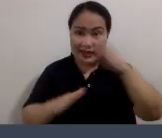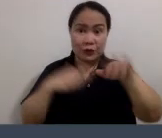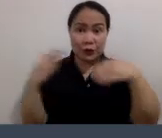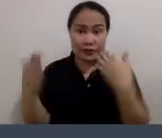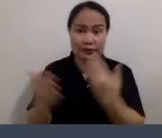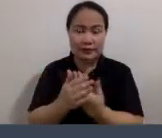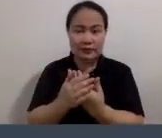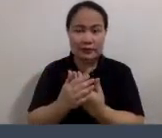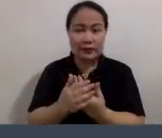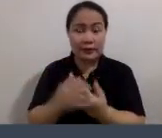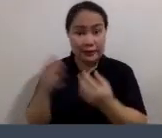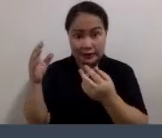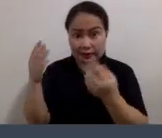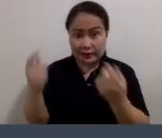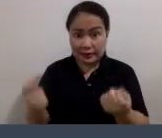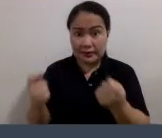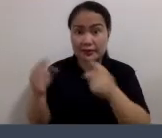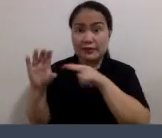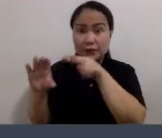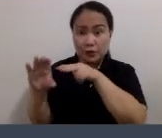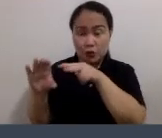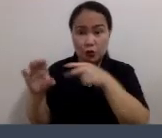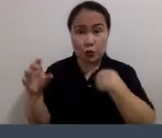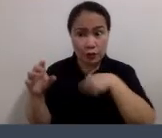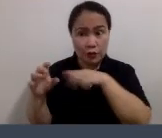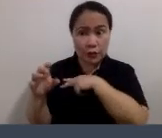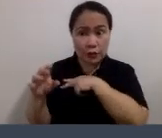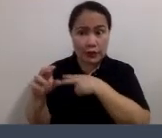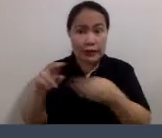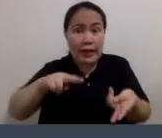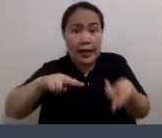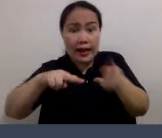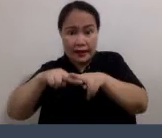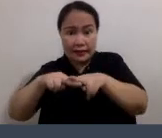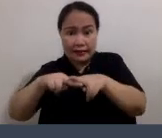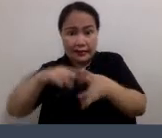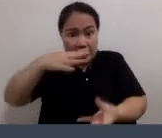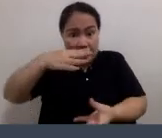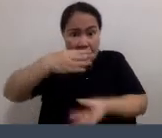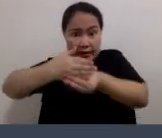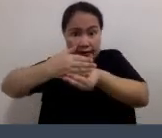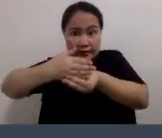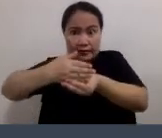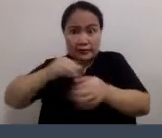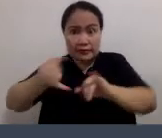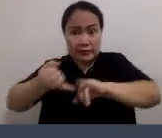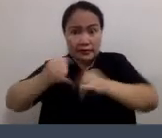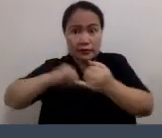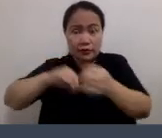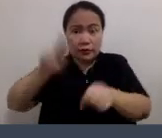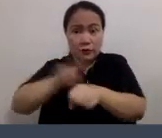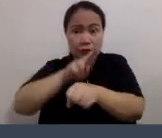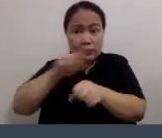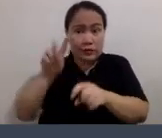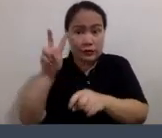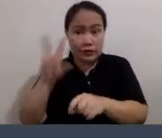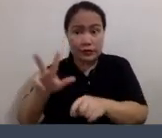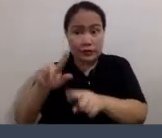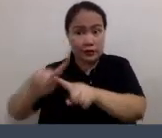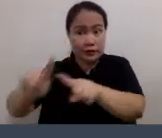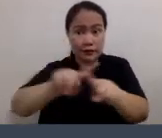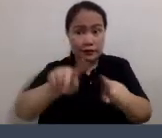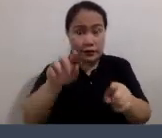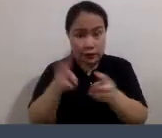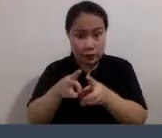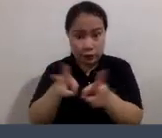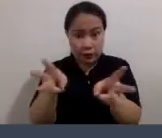mga kawawmat! In this video, we will add integers using 3 different ways or methods.